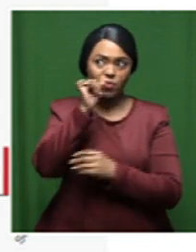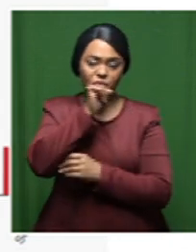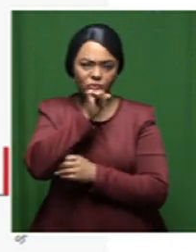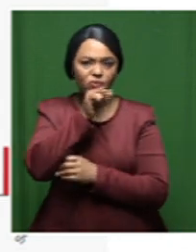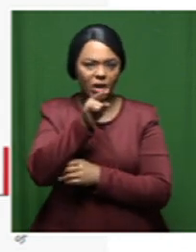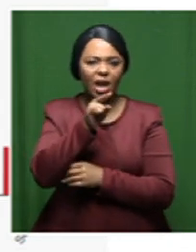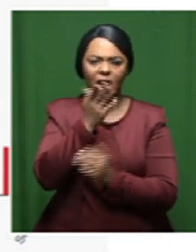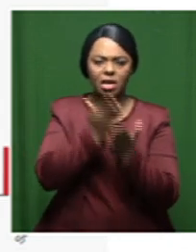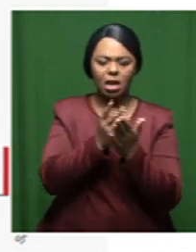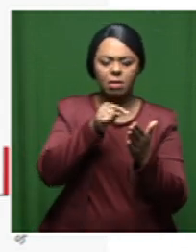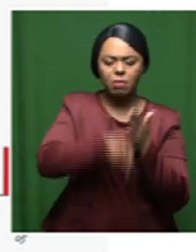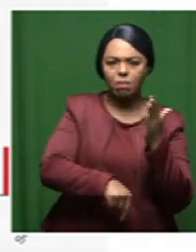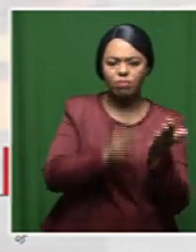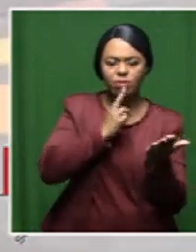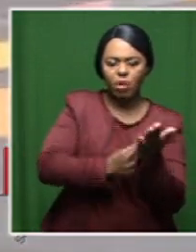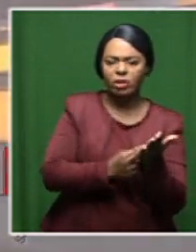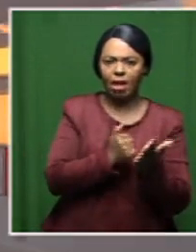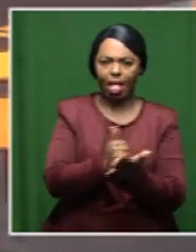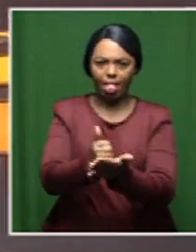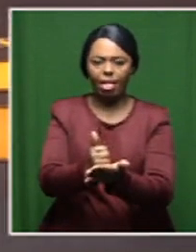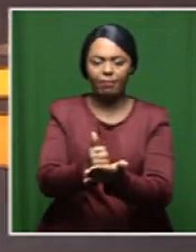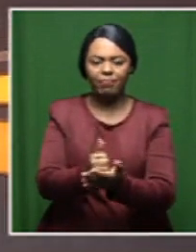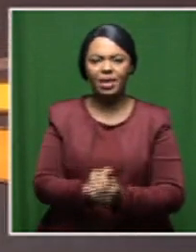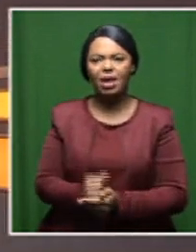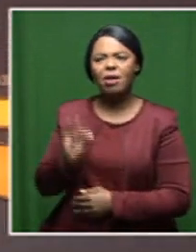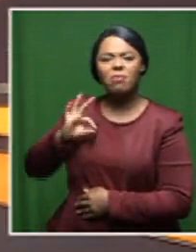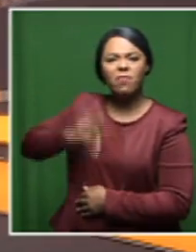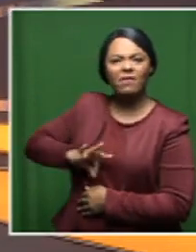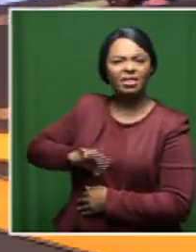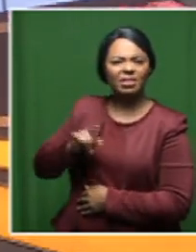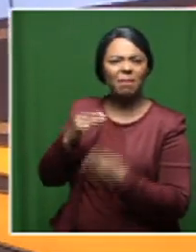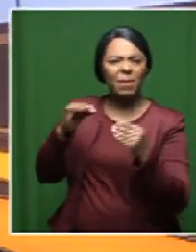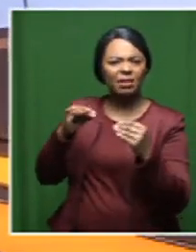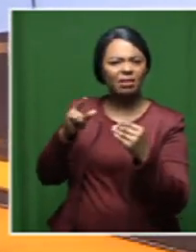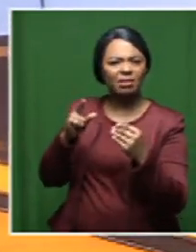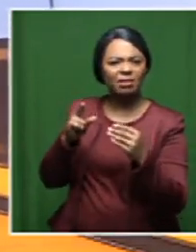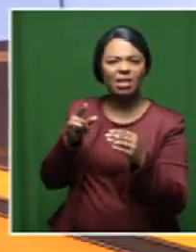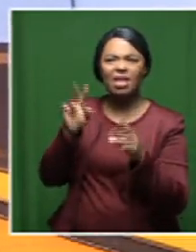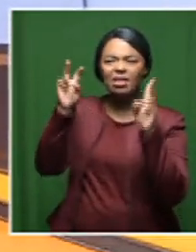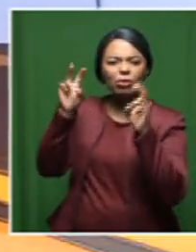creator. Mm-hmm. And in that report, what are some of the most profitable revenue streams being used in South Africa?